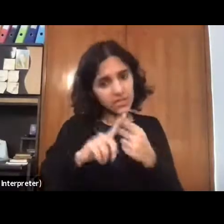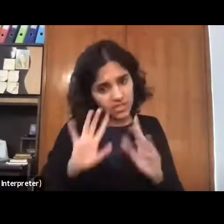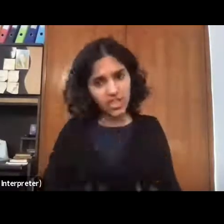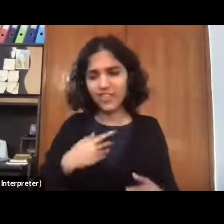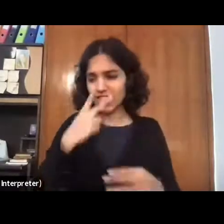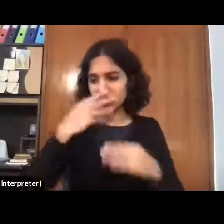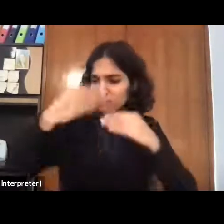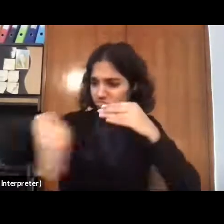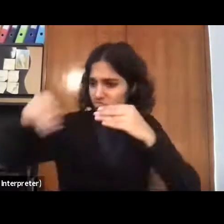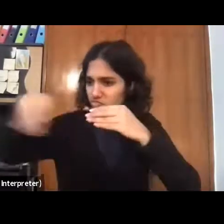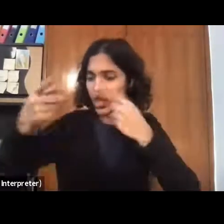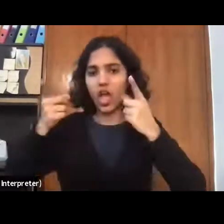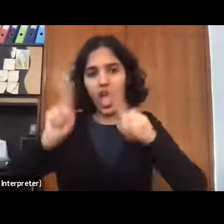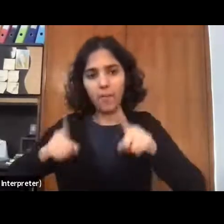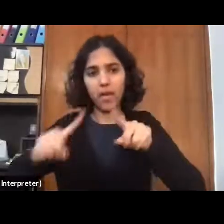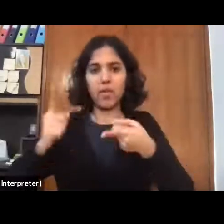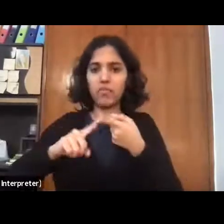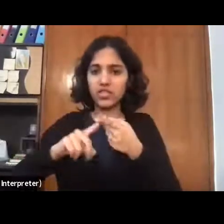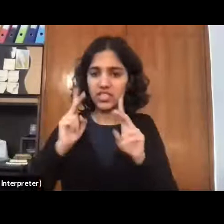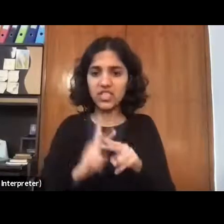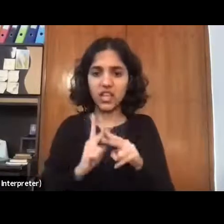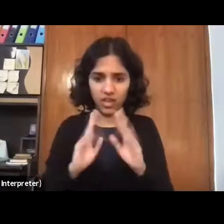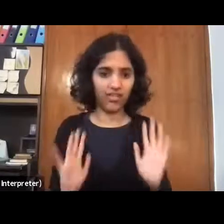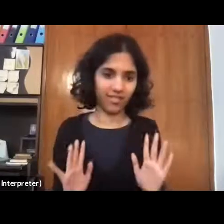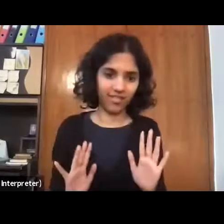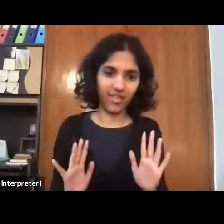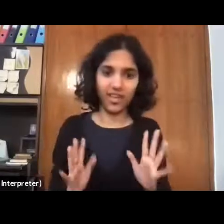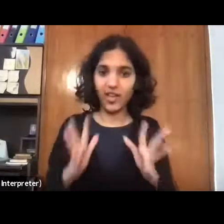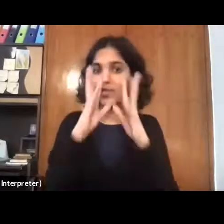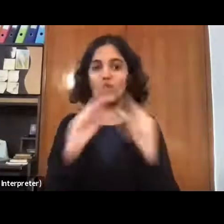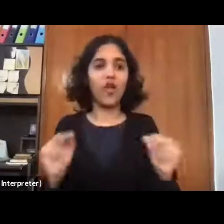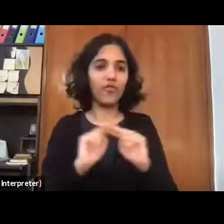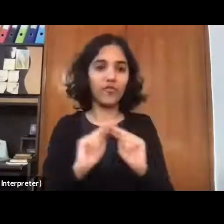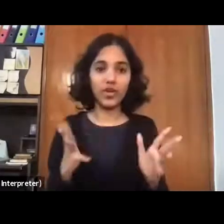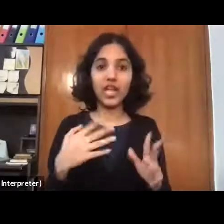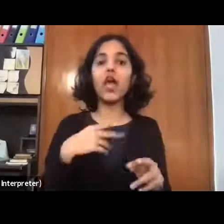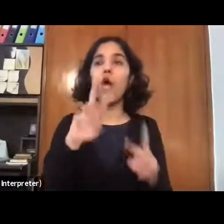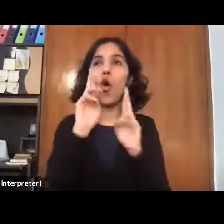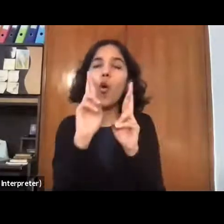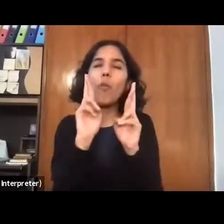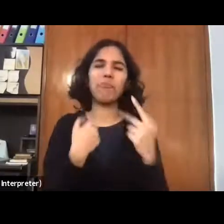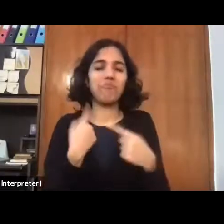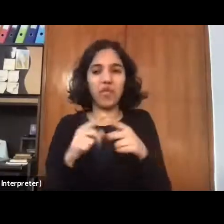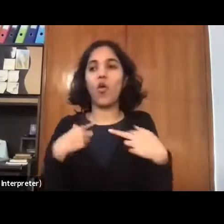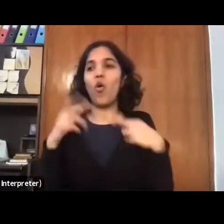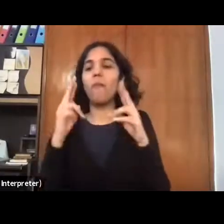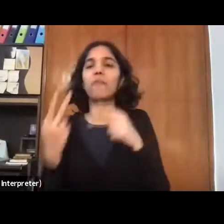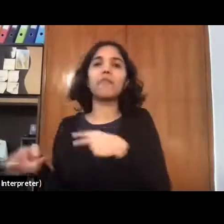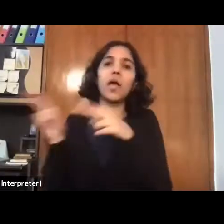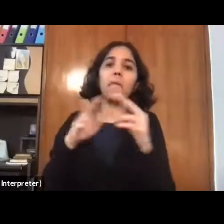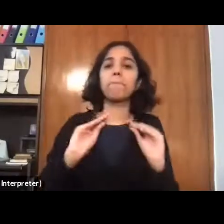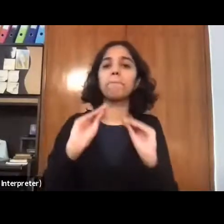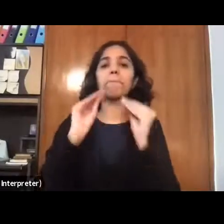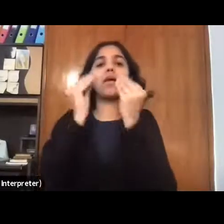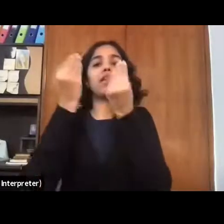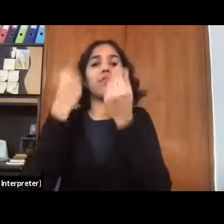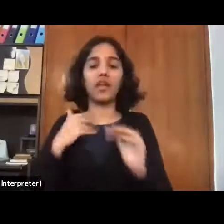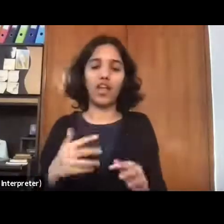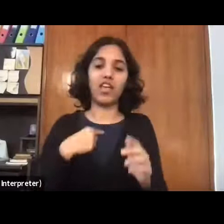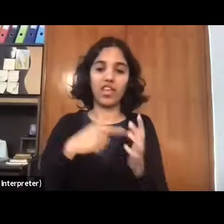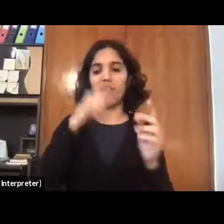months ahead, I'm sure that the theme "Build Back Better" would be the mantra for us to